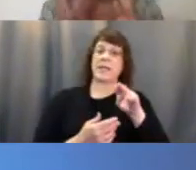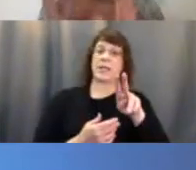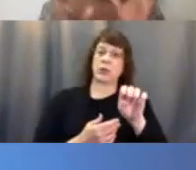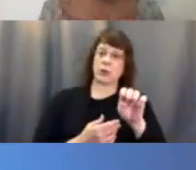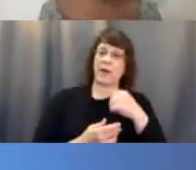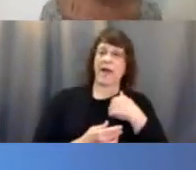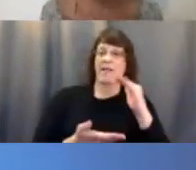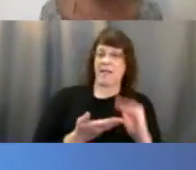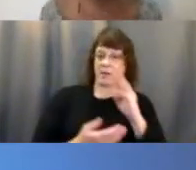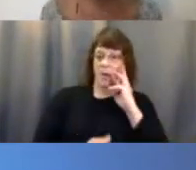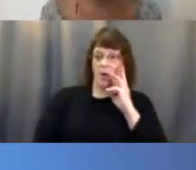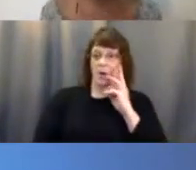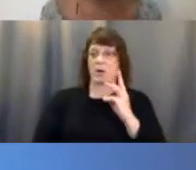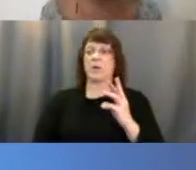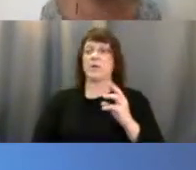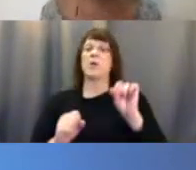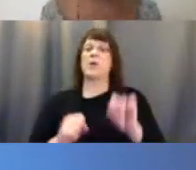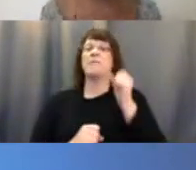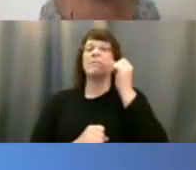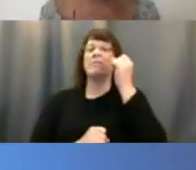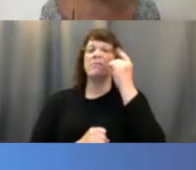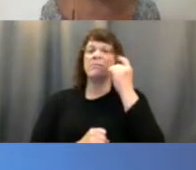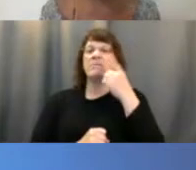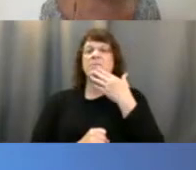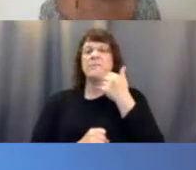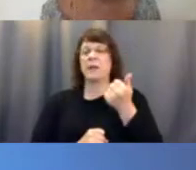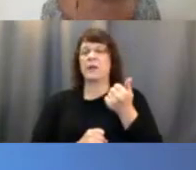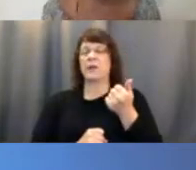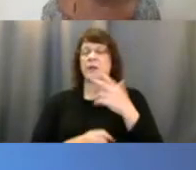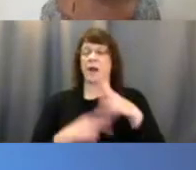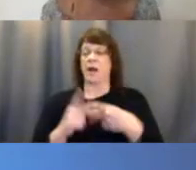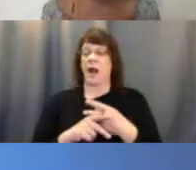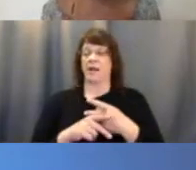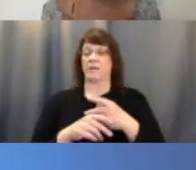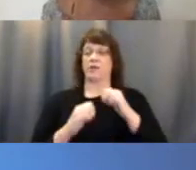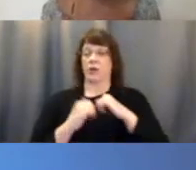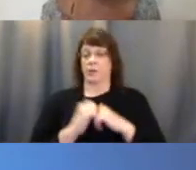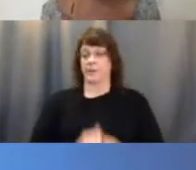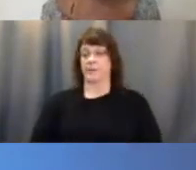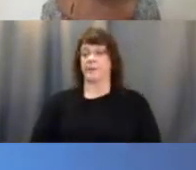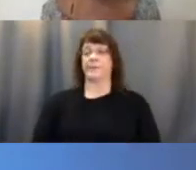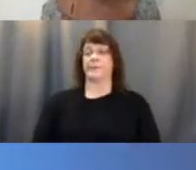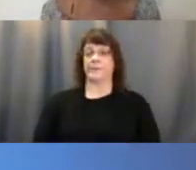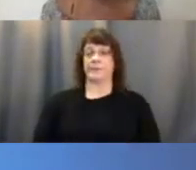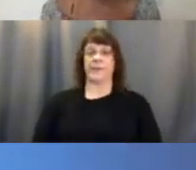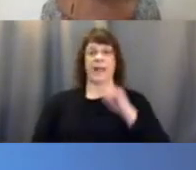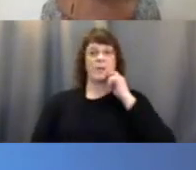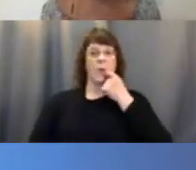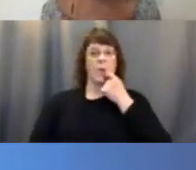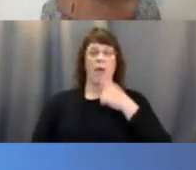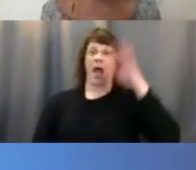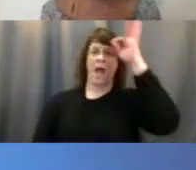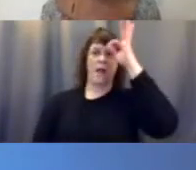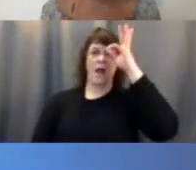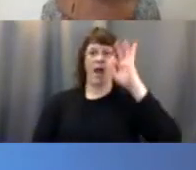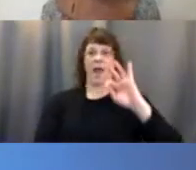can get a better idea of the structure of the brain. That's super cool. I had no idea that's how MRIs worked. I knew they were